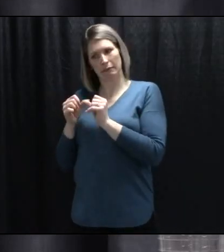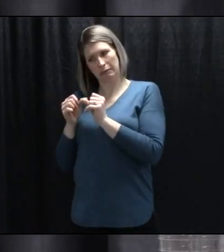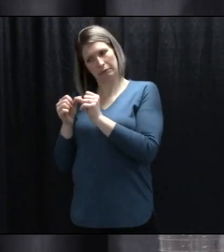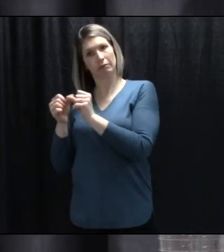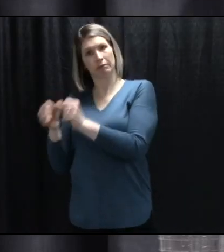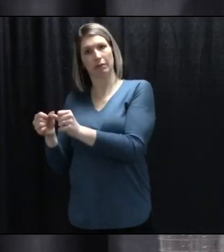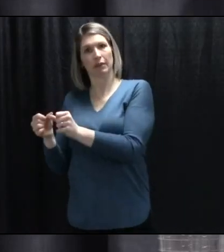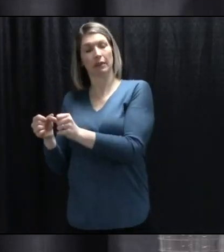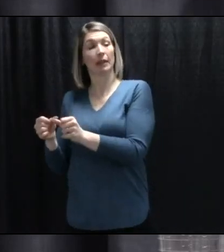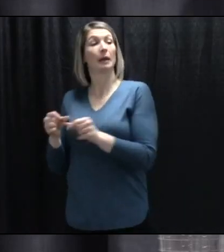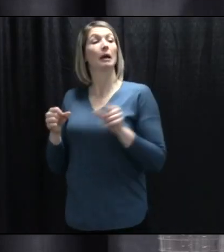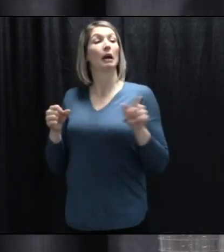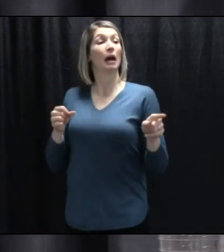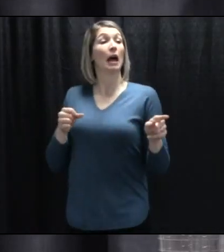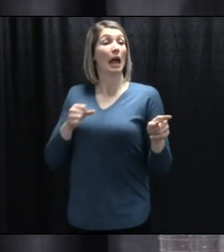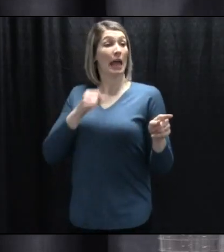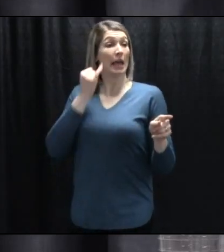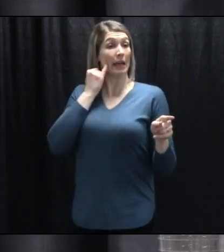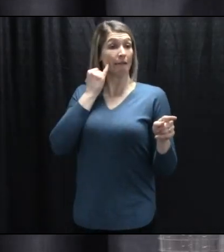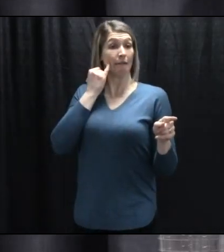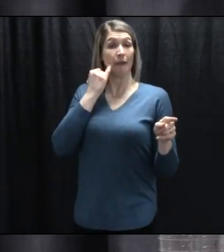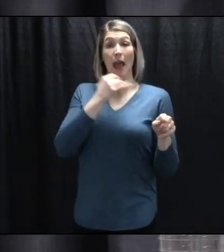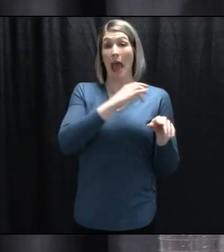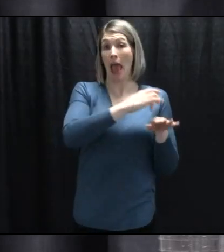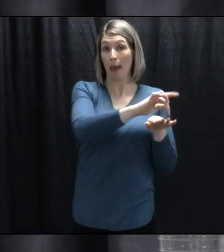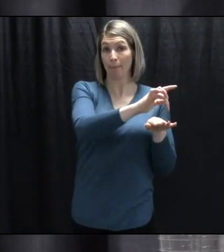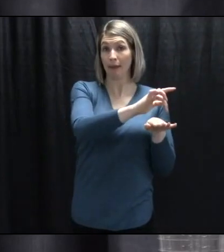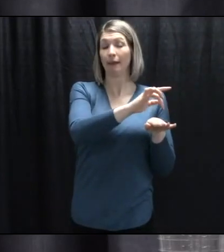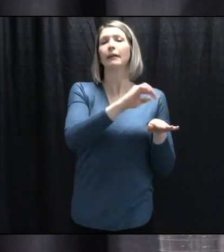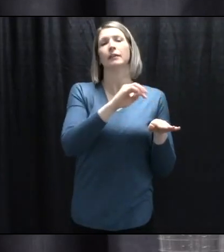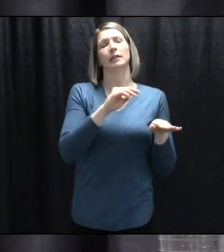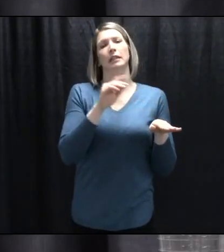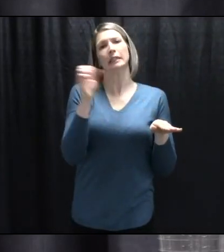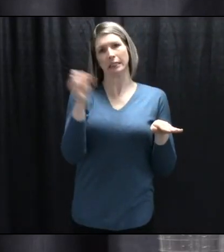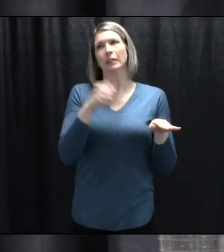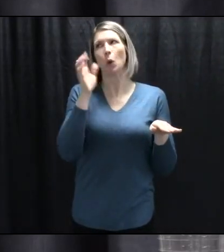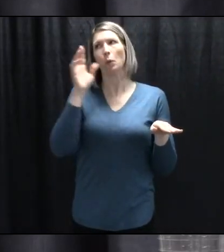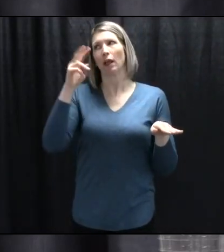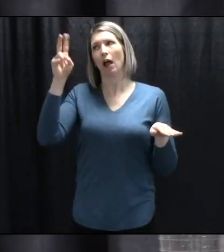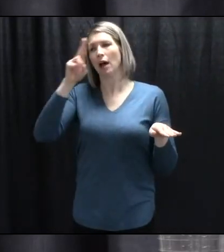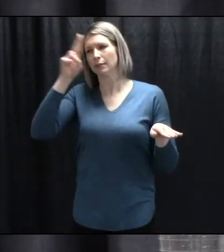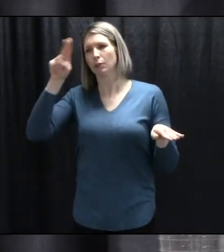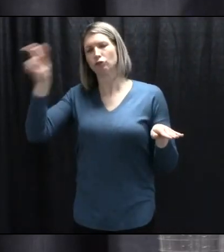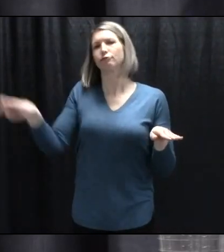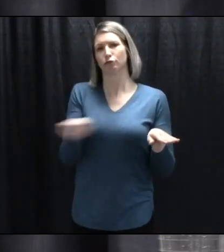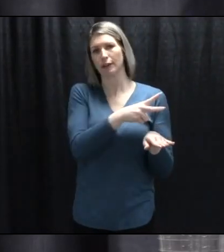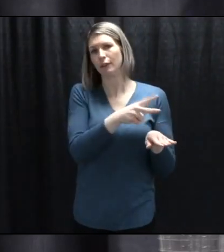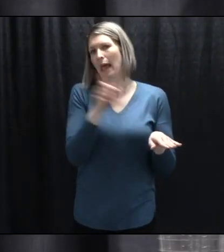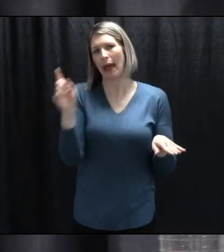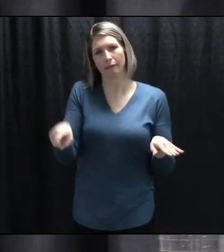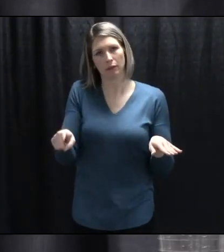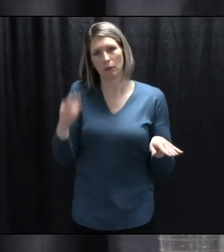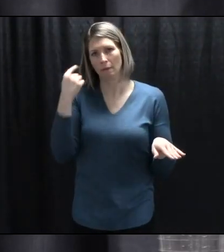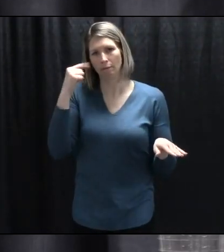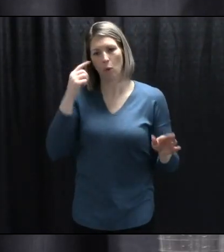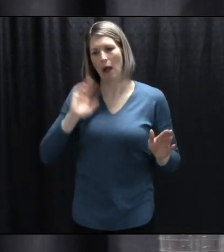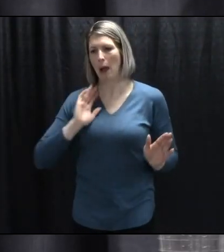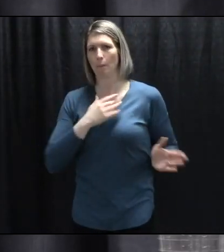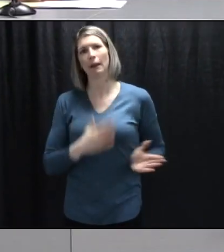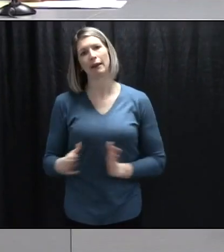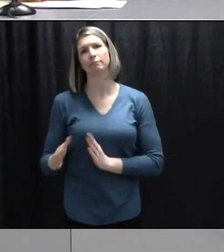is likely to be filled by patients who would come out of acute care to make room for COVID patients.